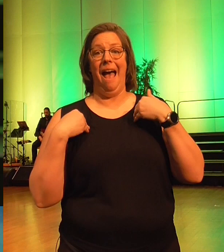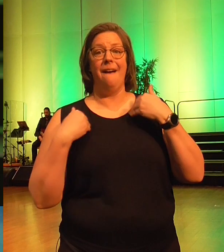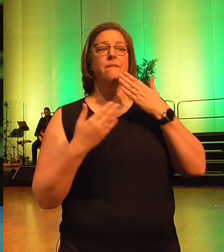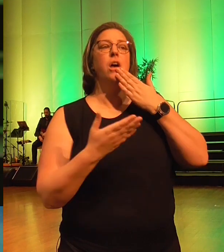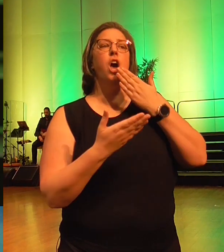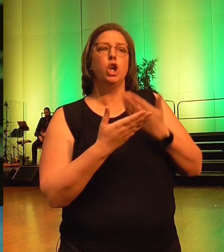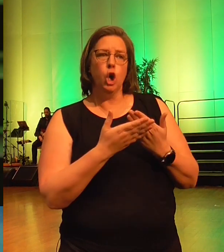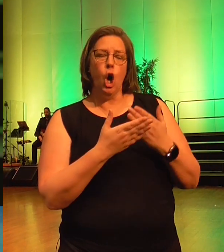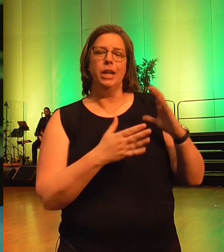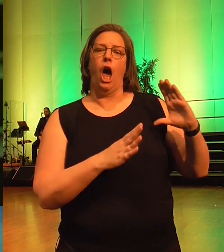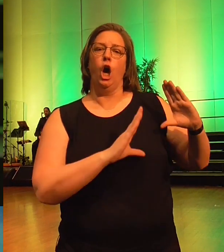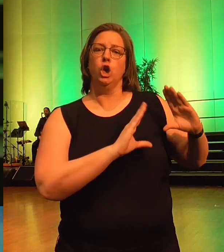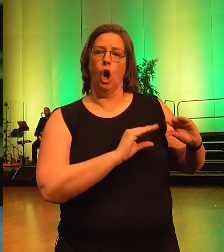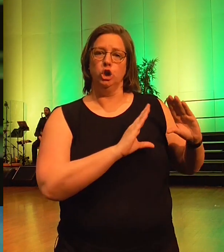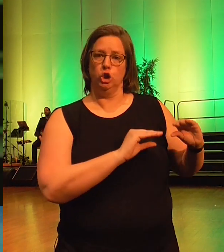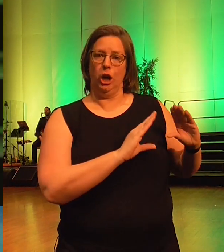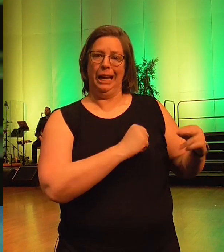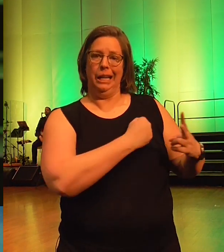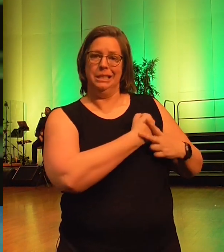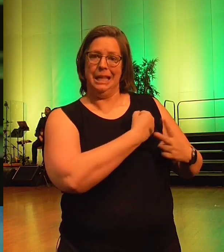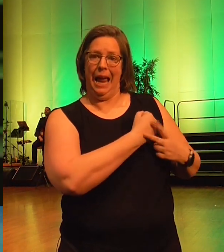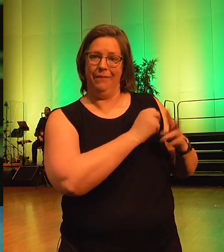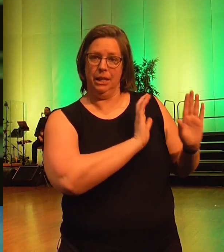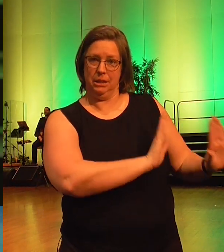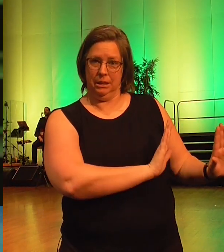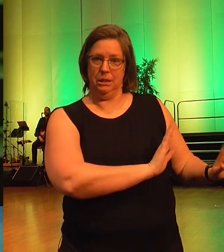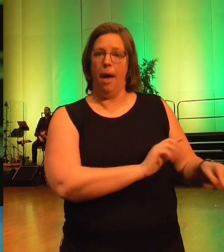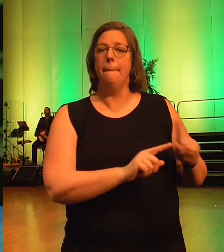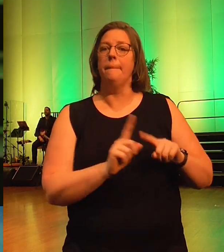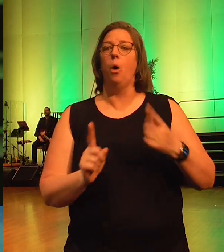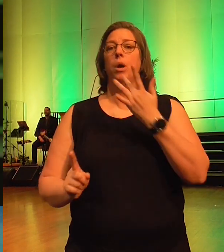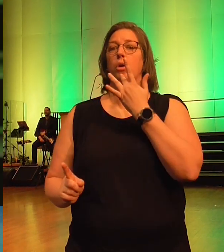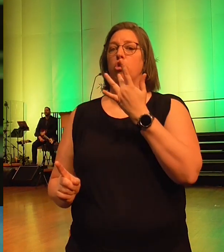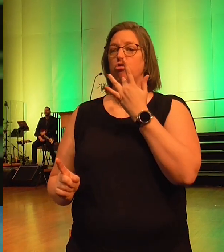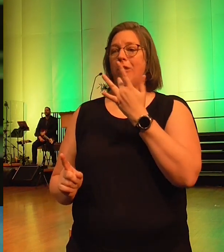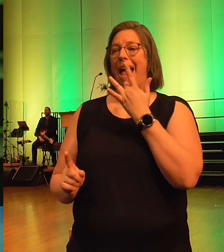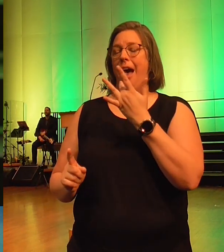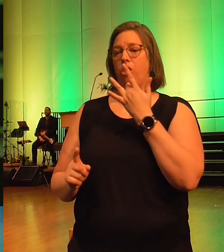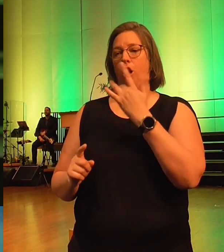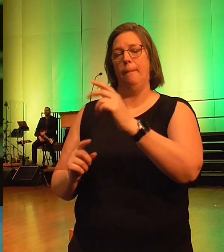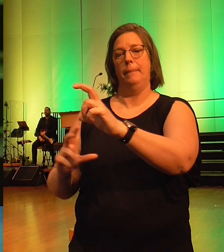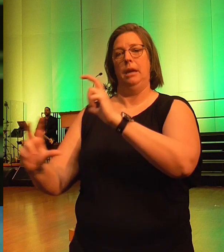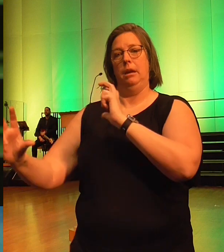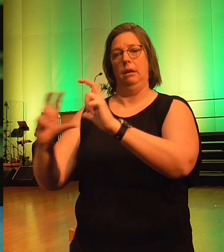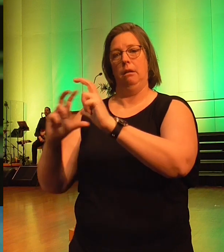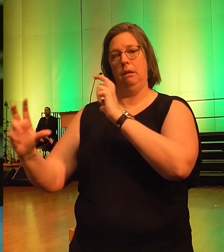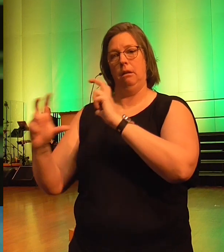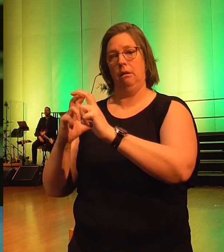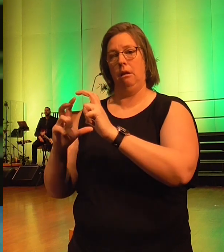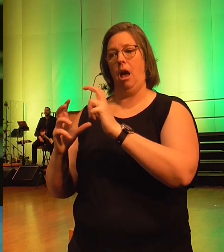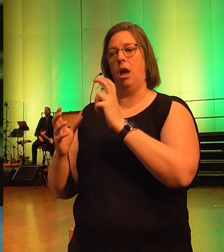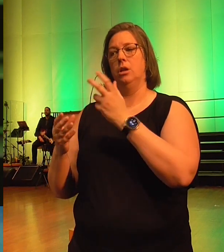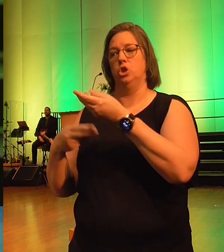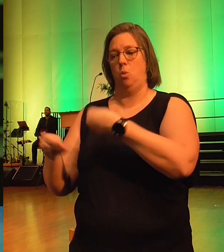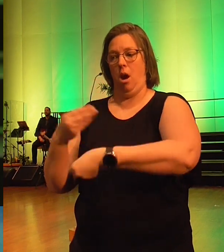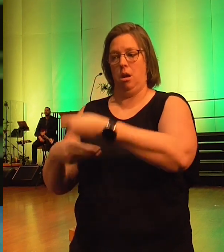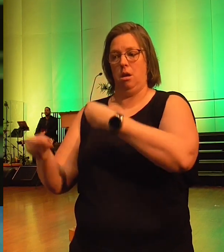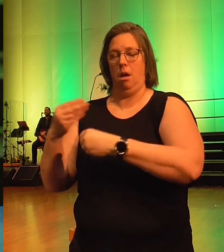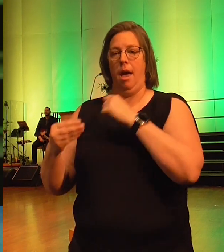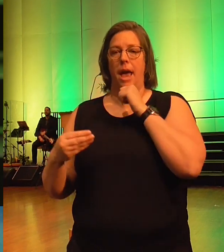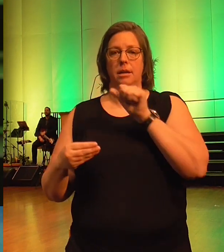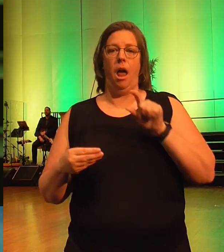cushion. Yet, just as it is at home, we would rather be adding to or maintaining that cash cushion rather than be drawing from it,